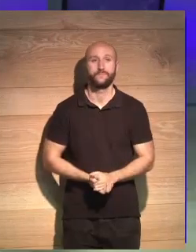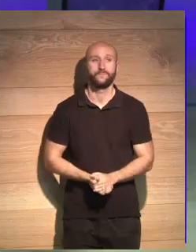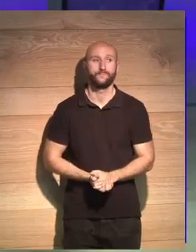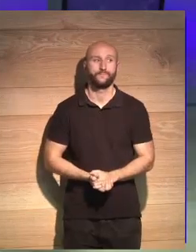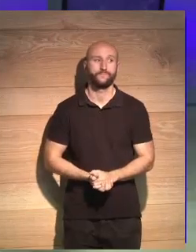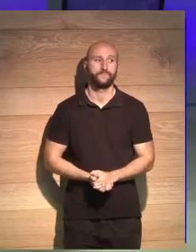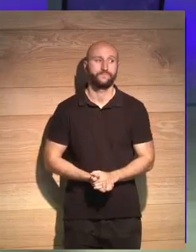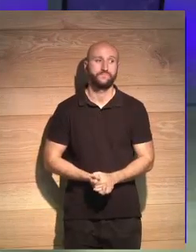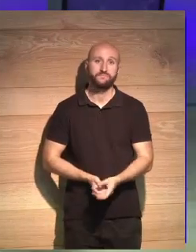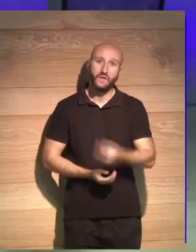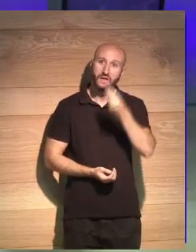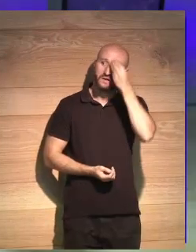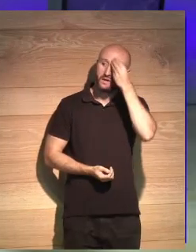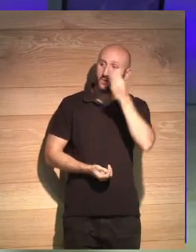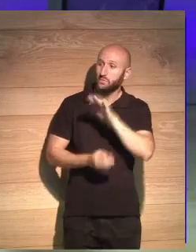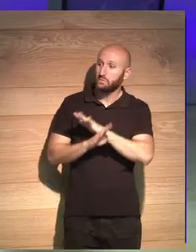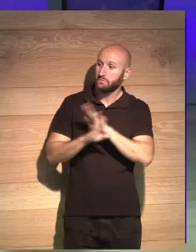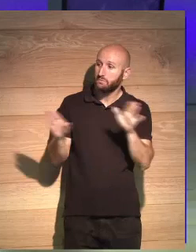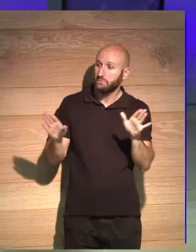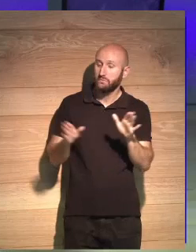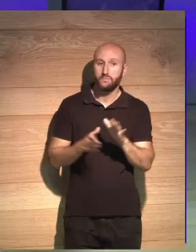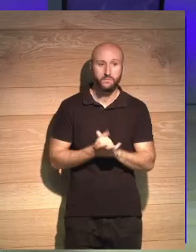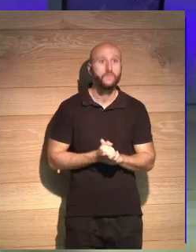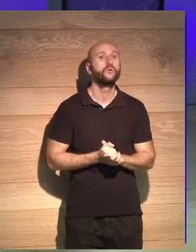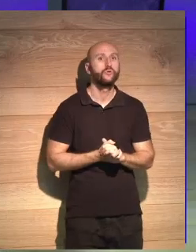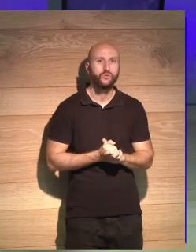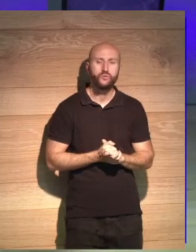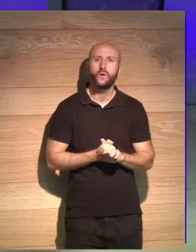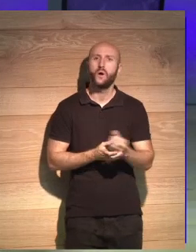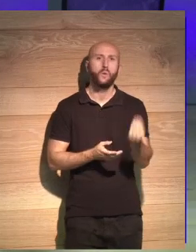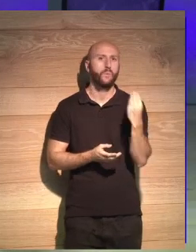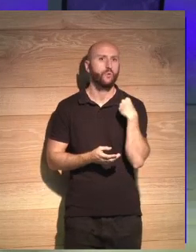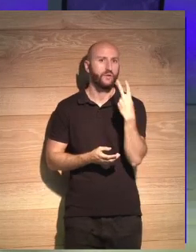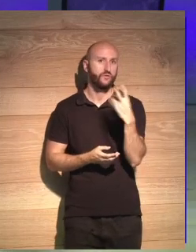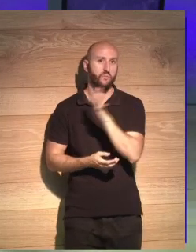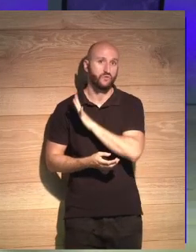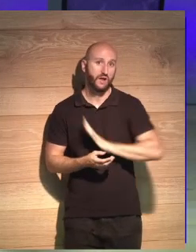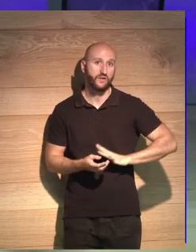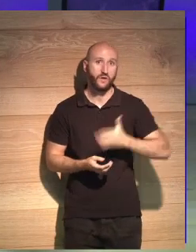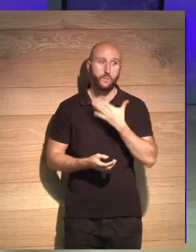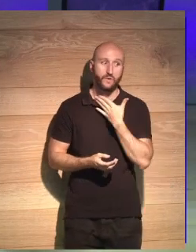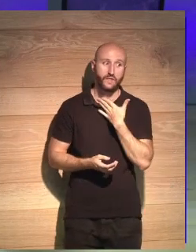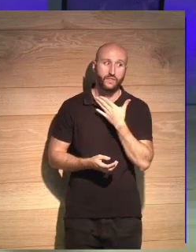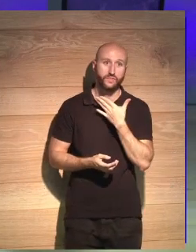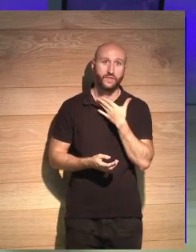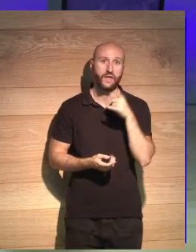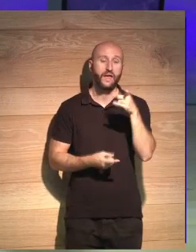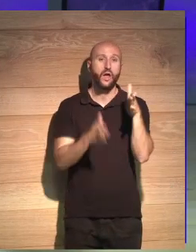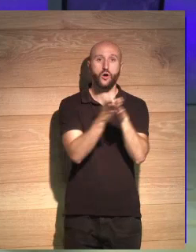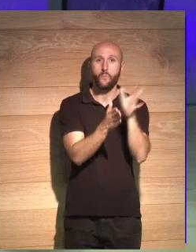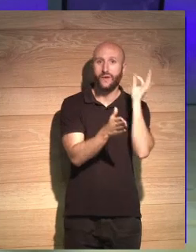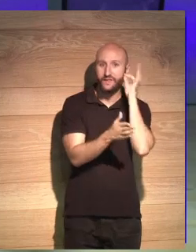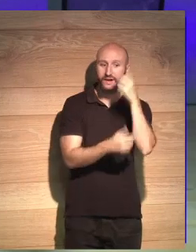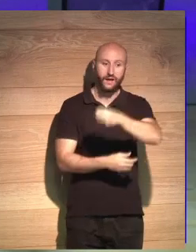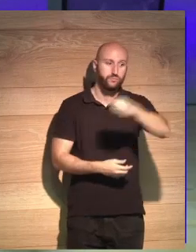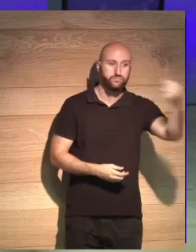not perverted. And I think that this is enough. We have now time for a